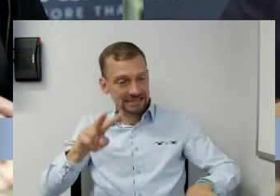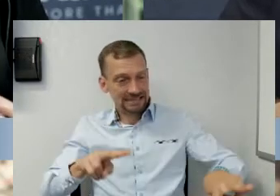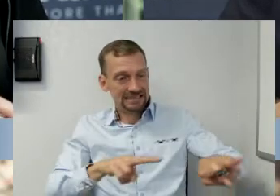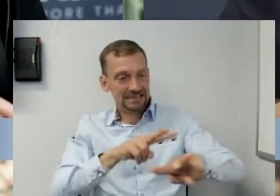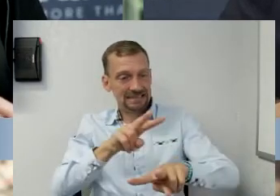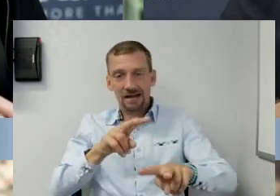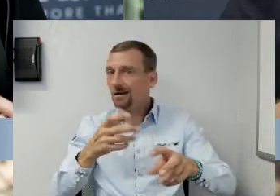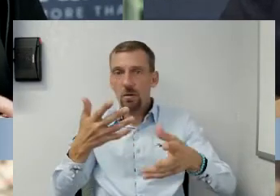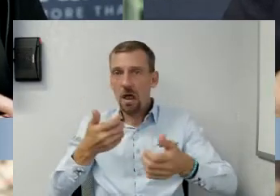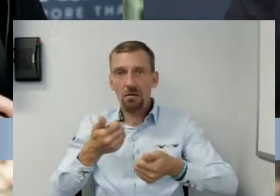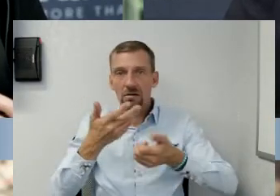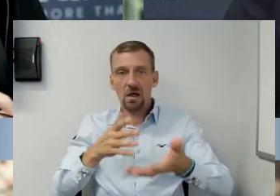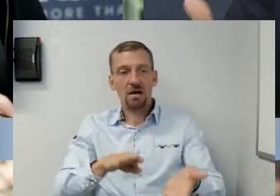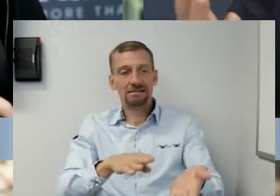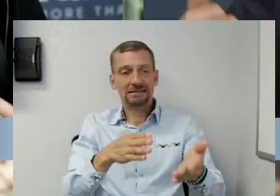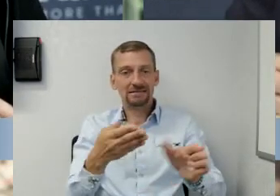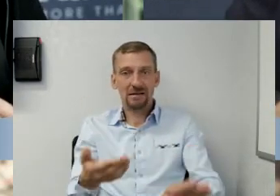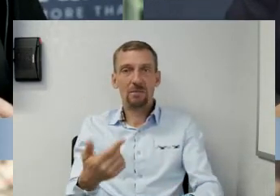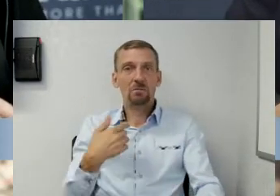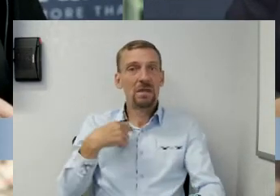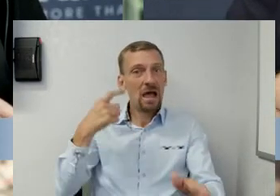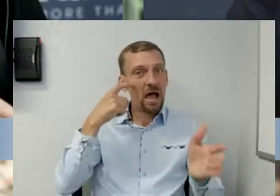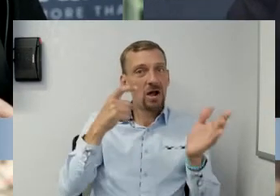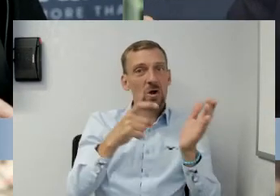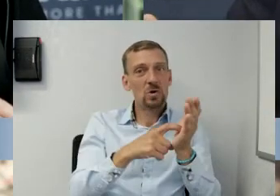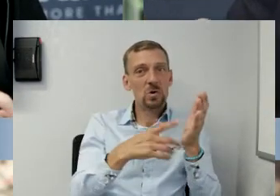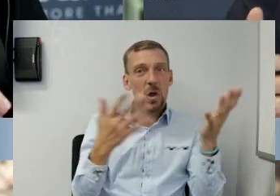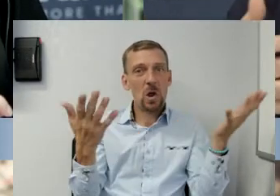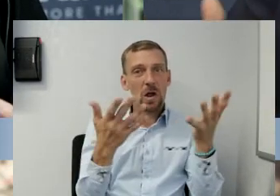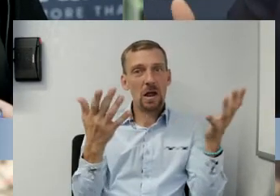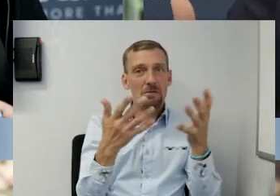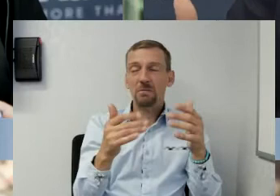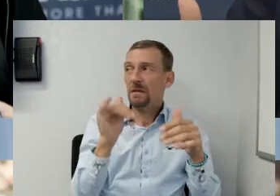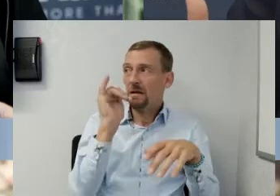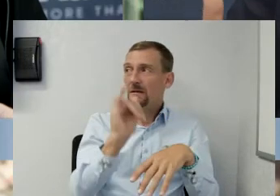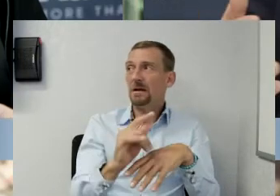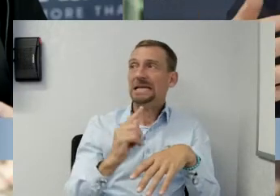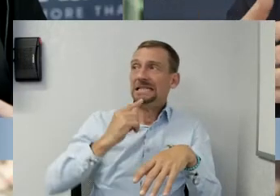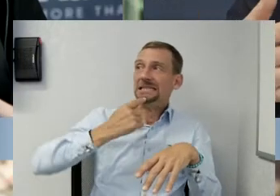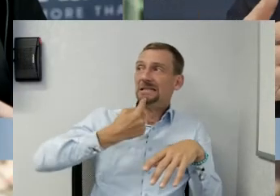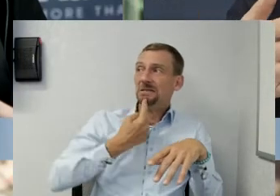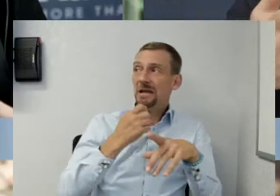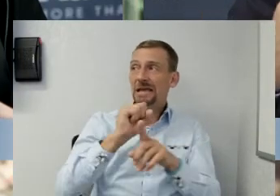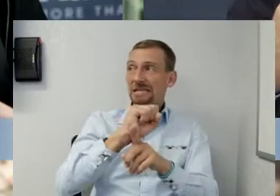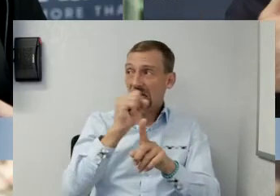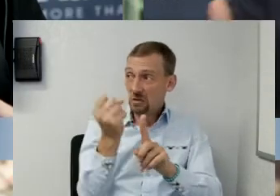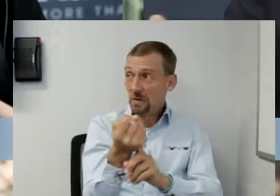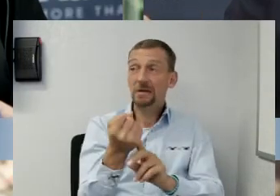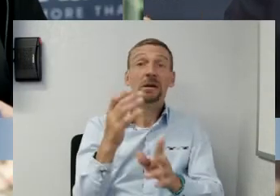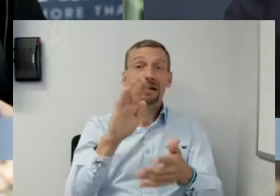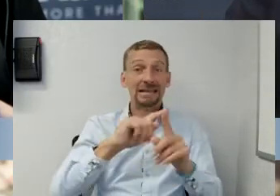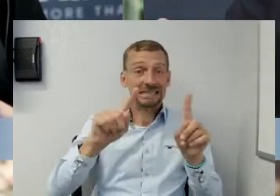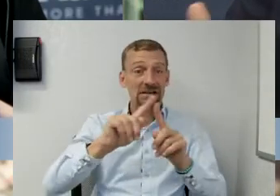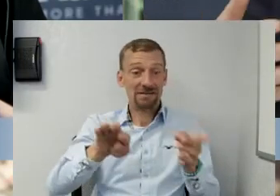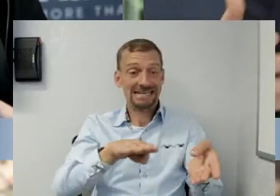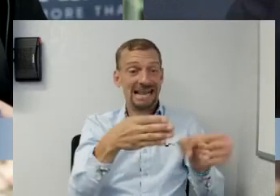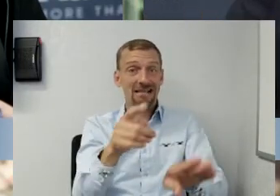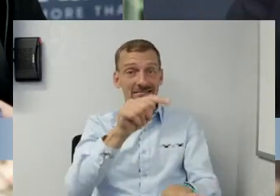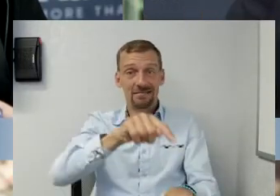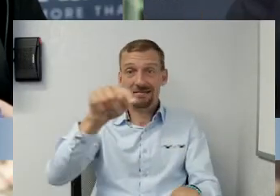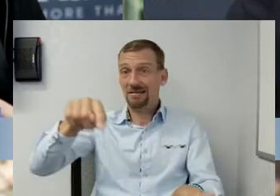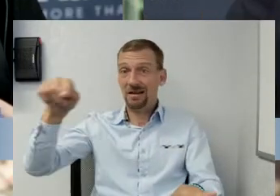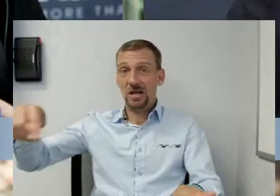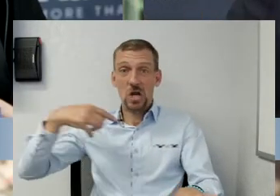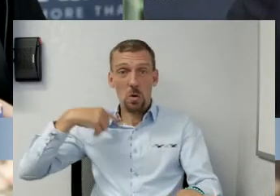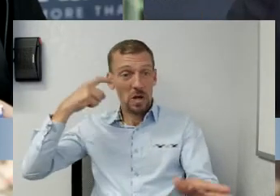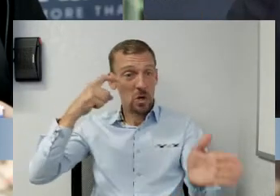death. A lot of them, as I talked about, the underlying comorbidities that we have seen in virtually every single death that we experienced